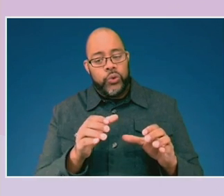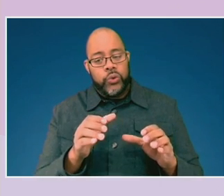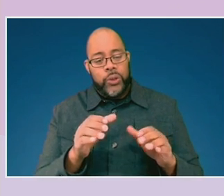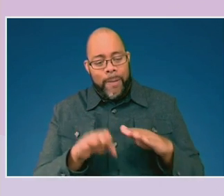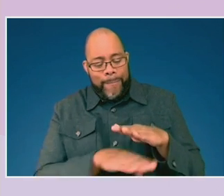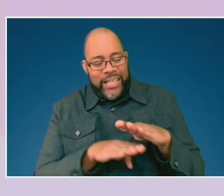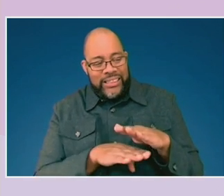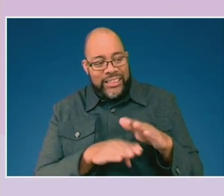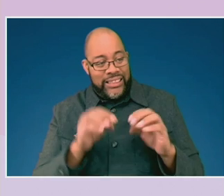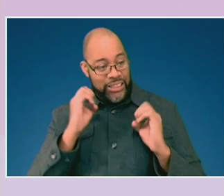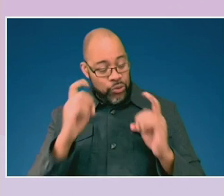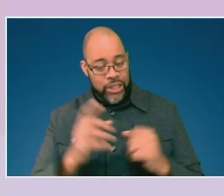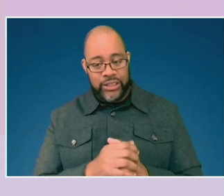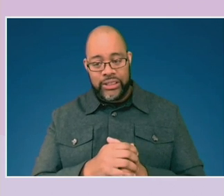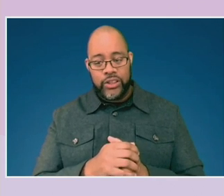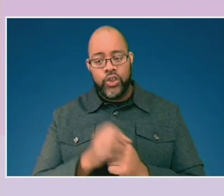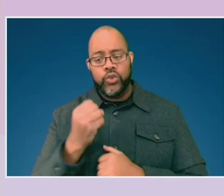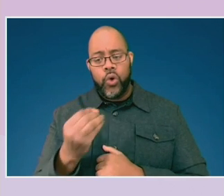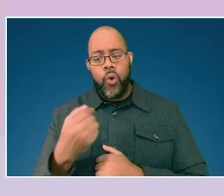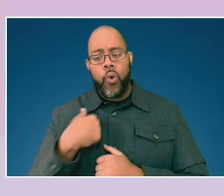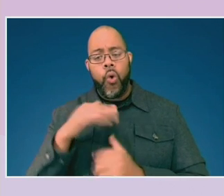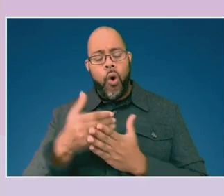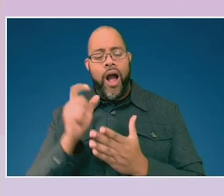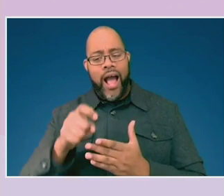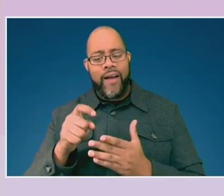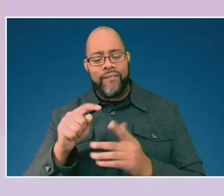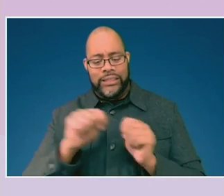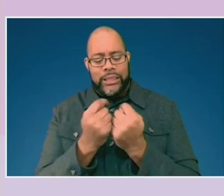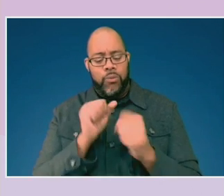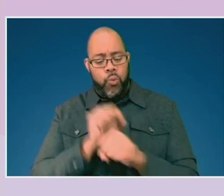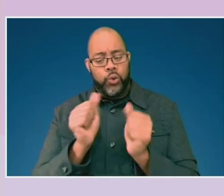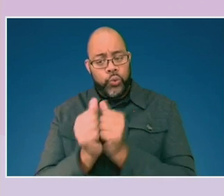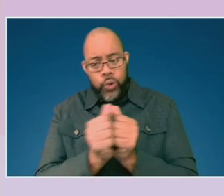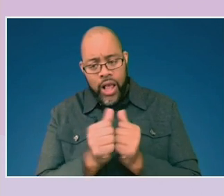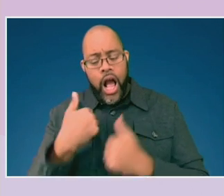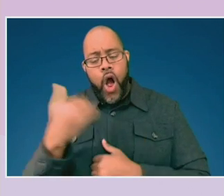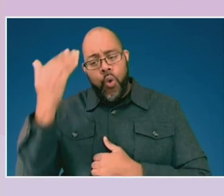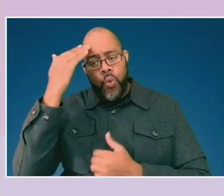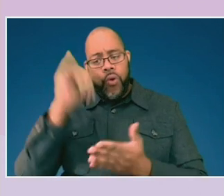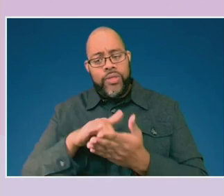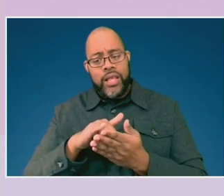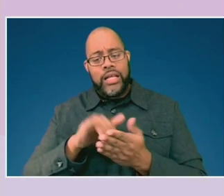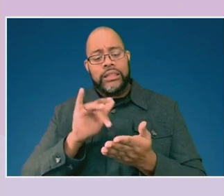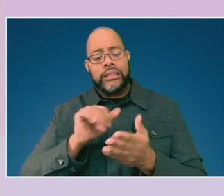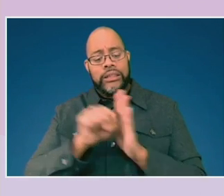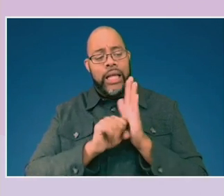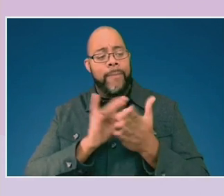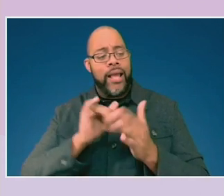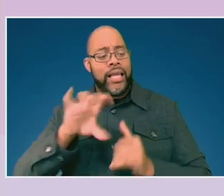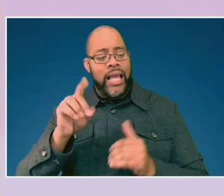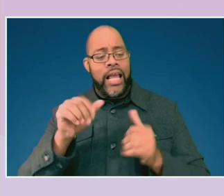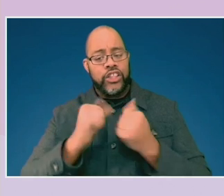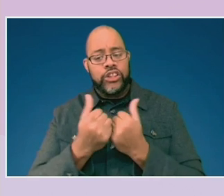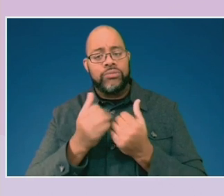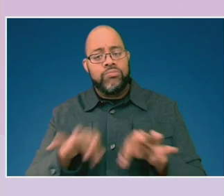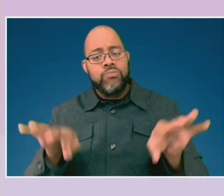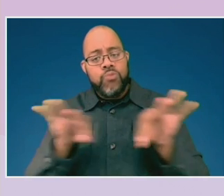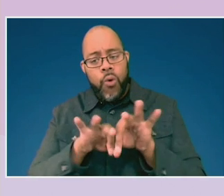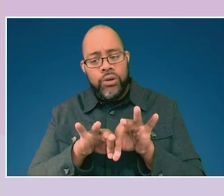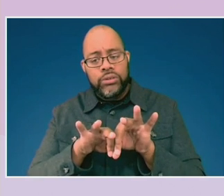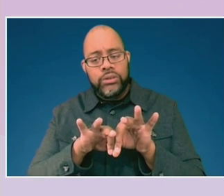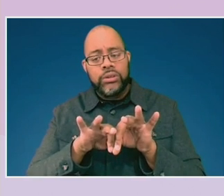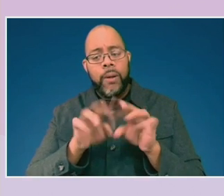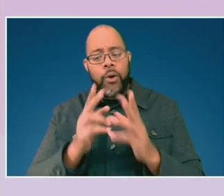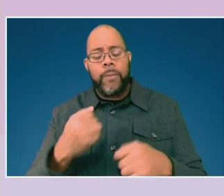in education. So we all have to team up together. And I know that's where our state Medicaid agencies will be critical partners in making